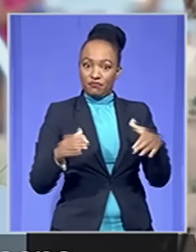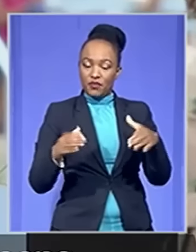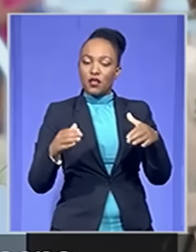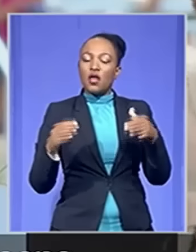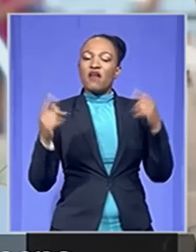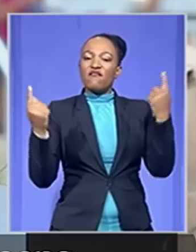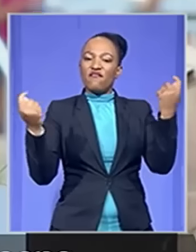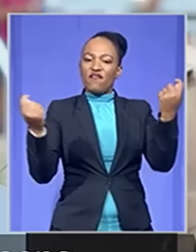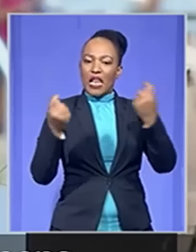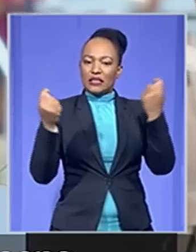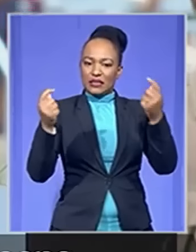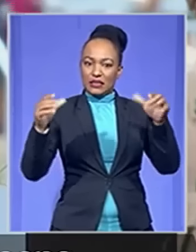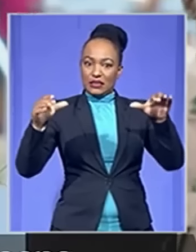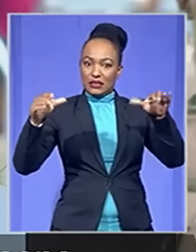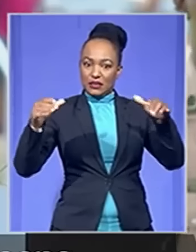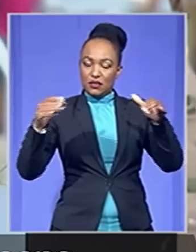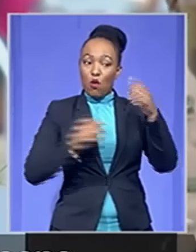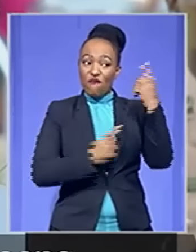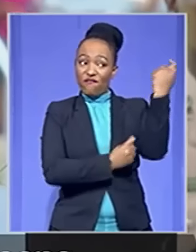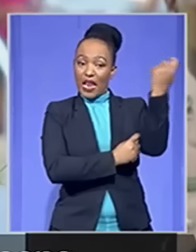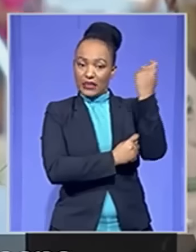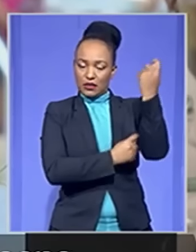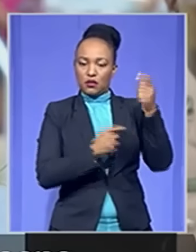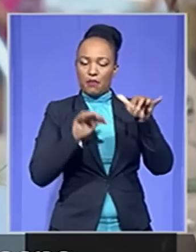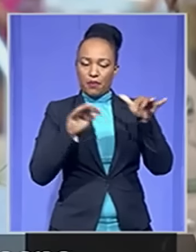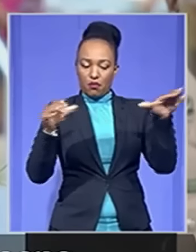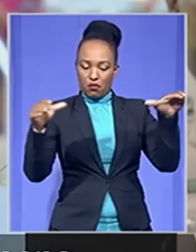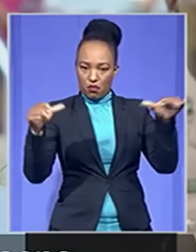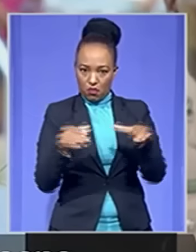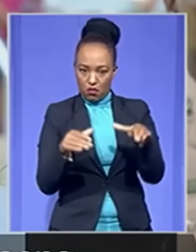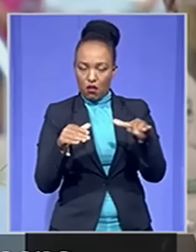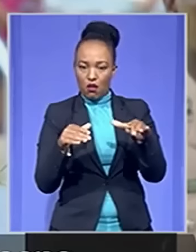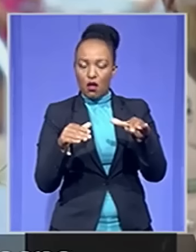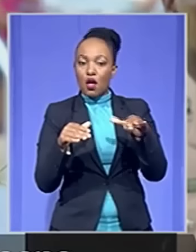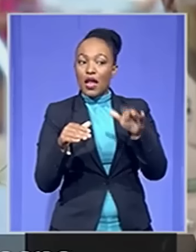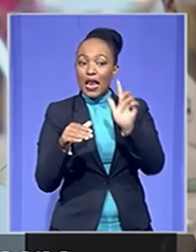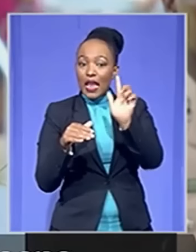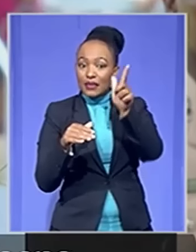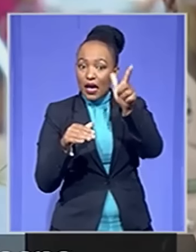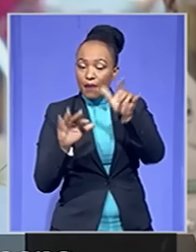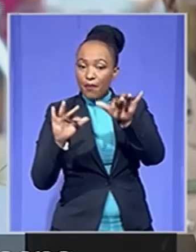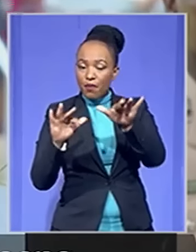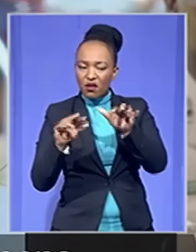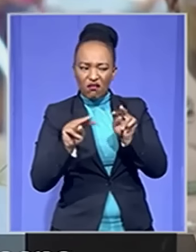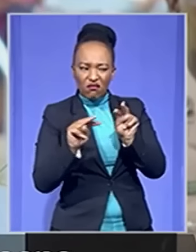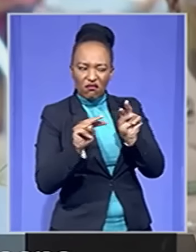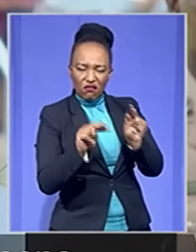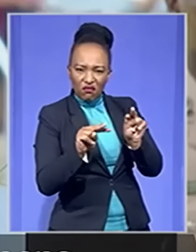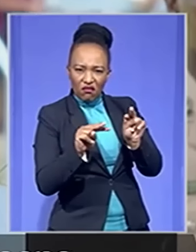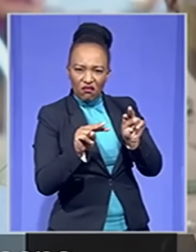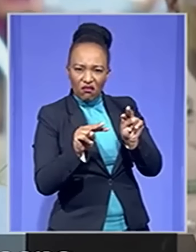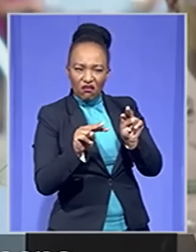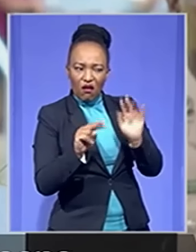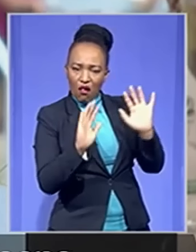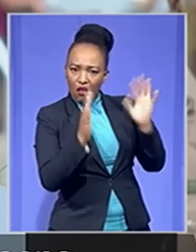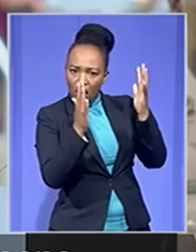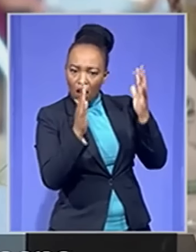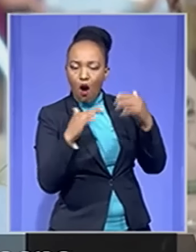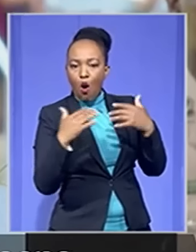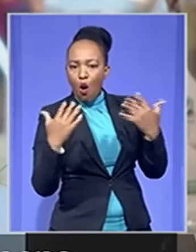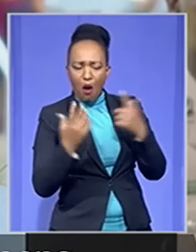to and either praise or look back in lamentation. Let's